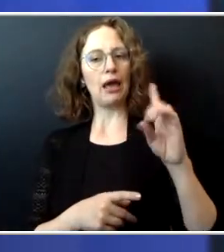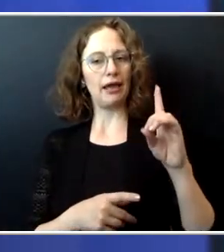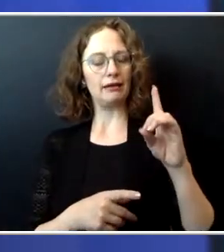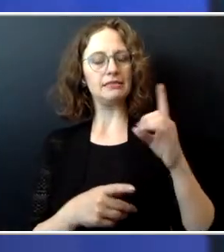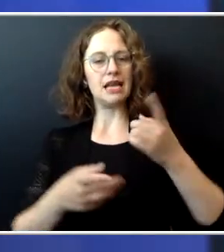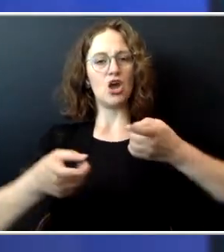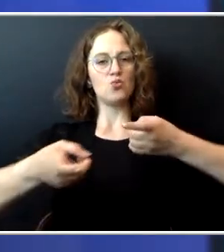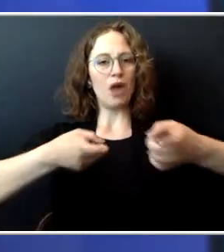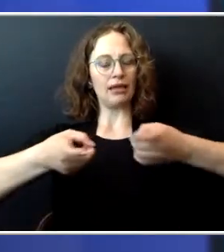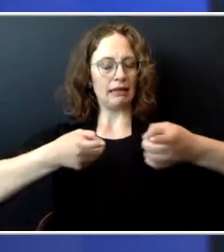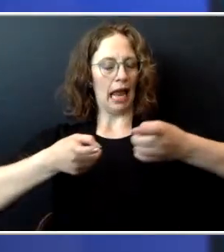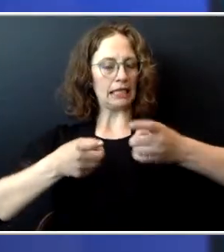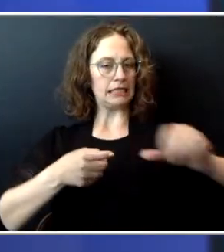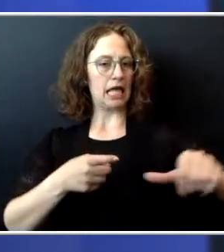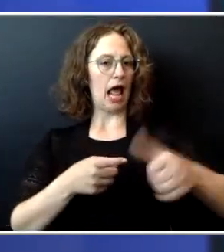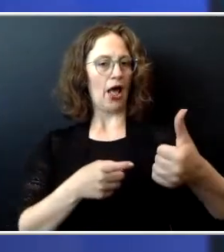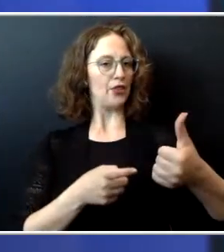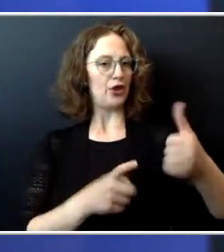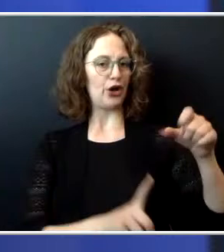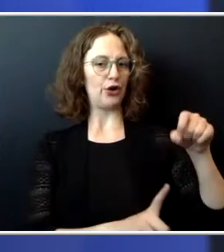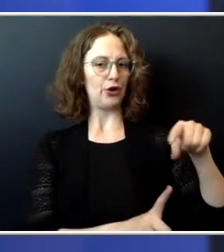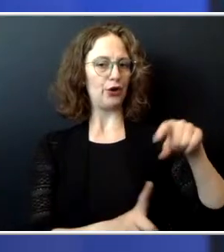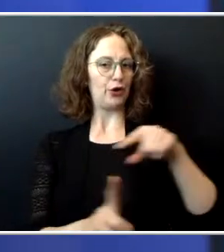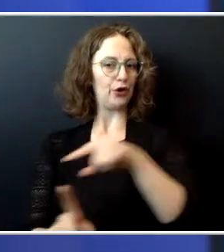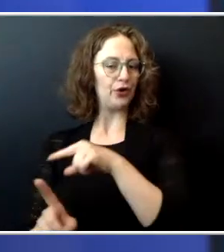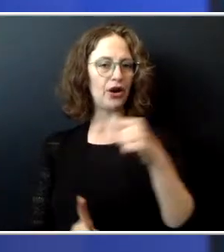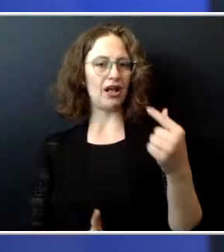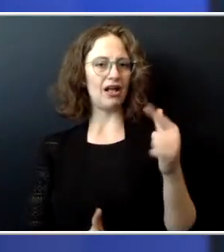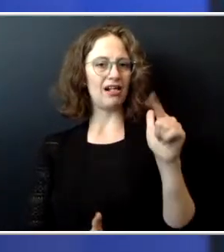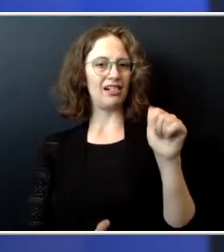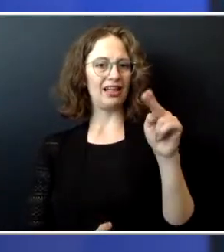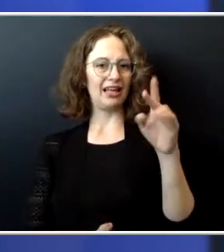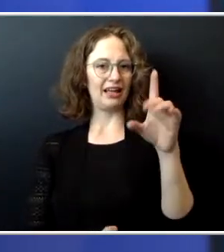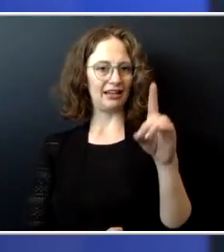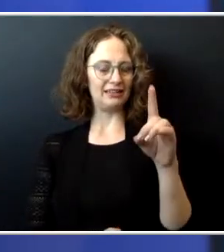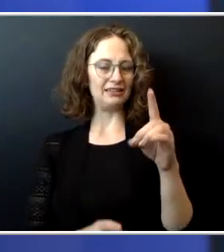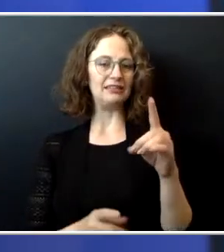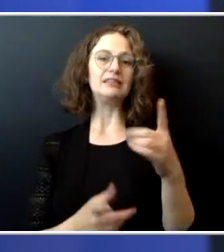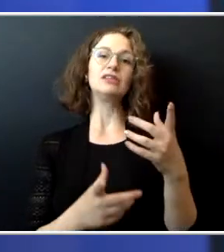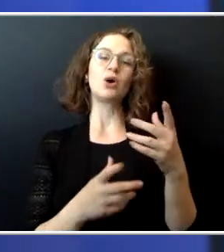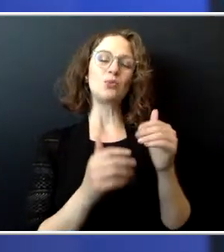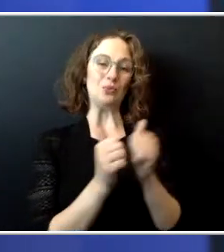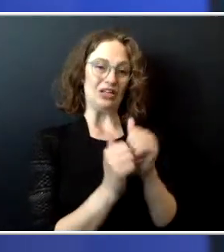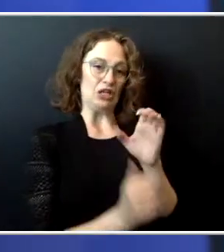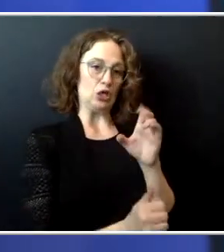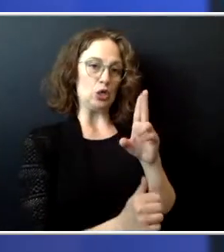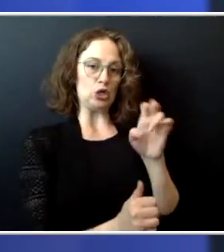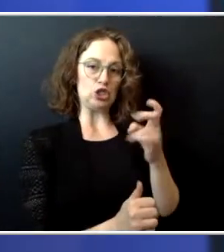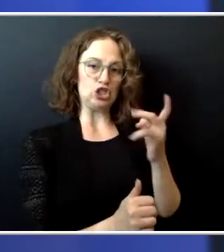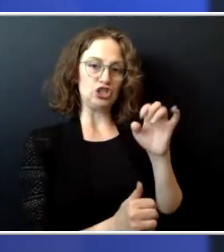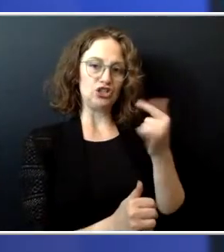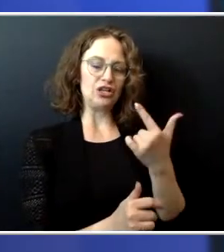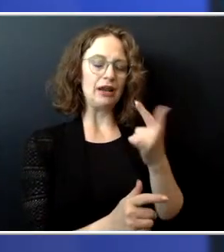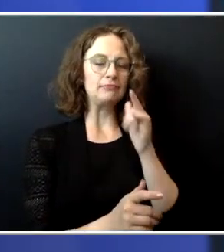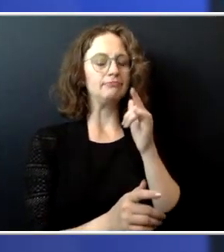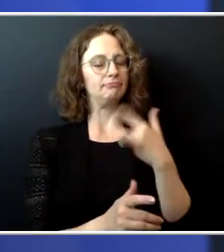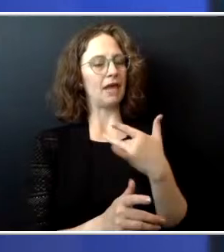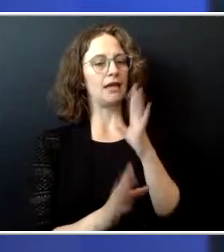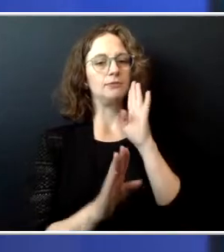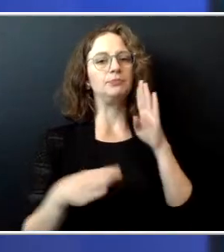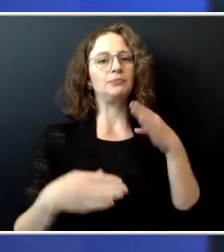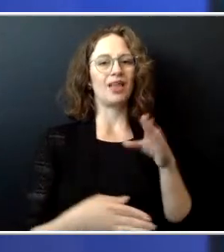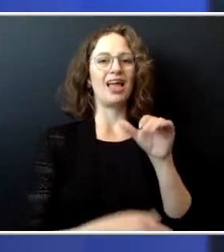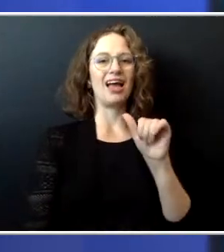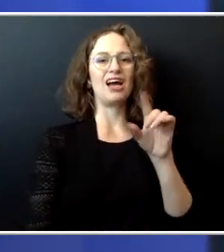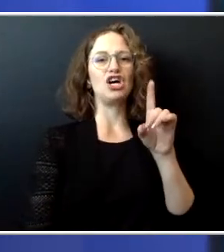elsewhere. So we're talking about Cushing, so we focus on adrenal glands, which are two glands above your kidney. And adrenal glands secreted